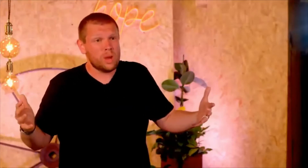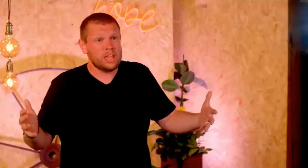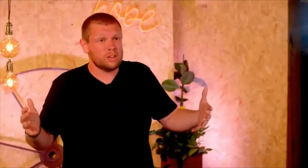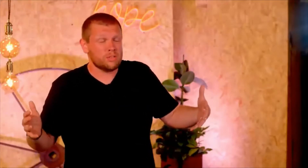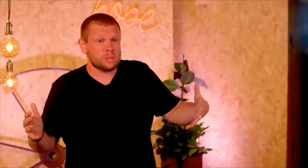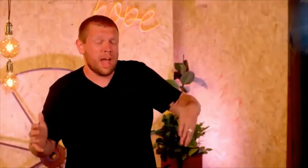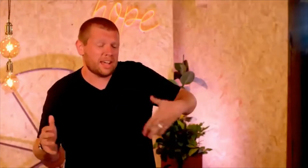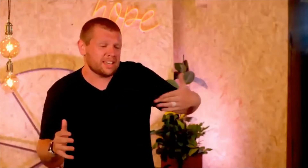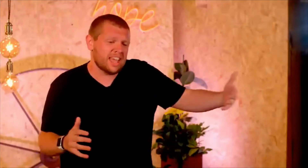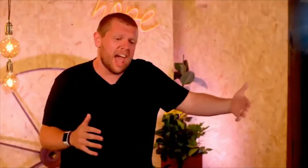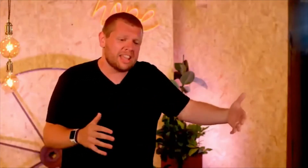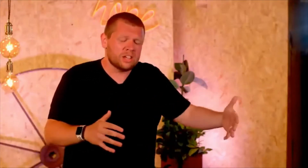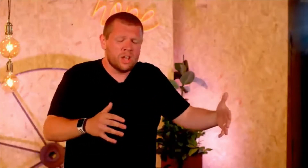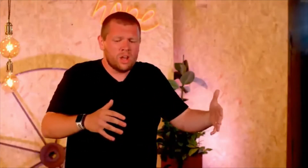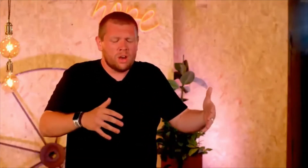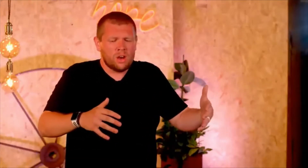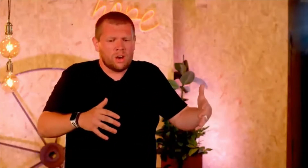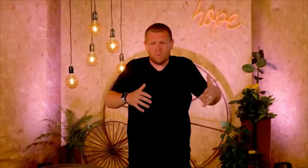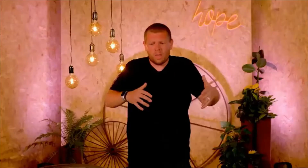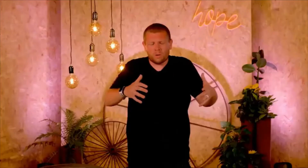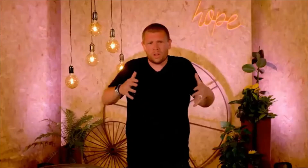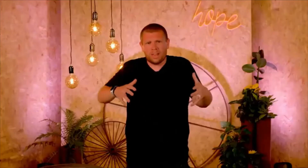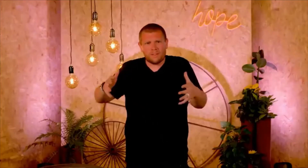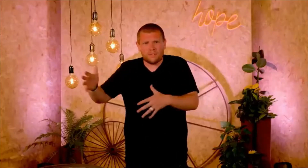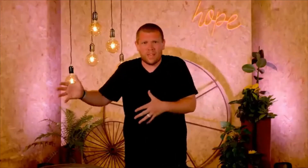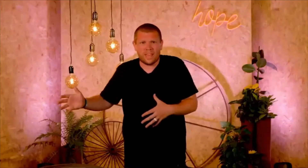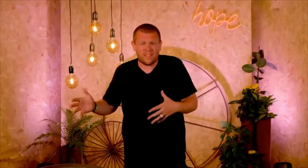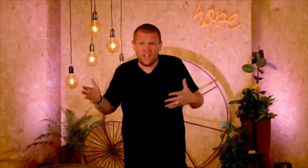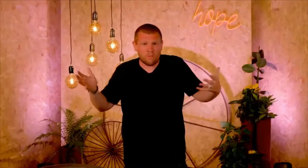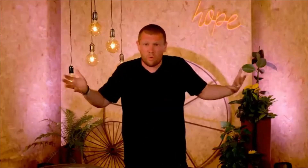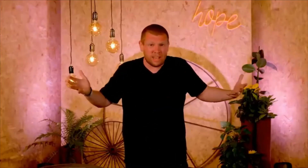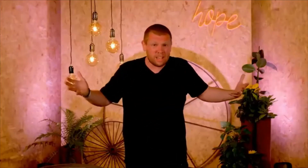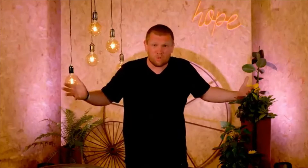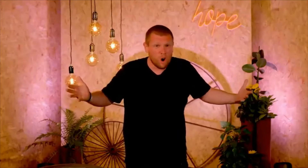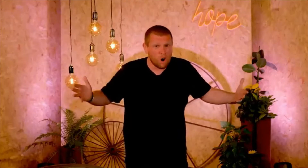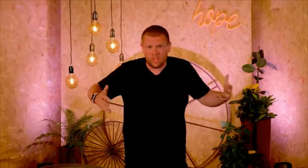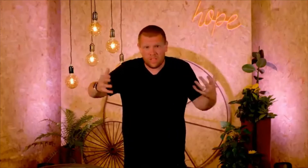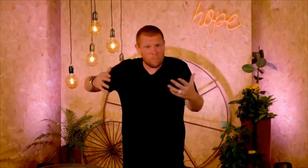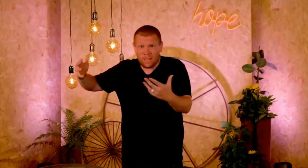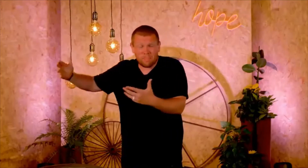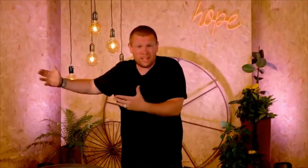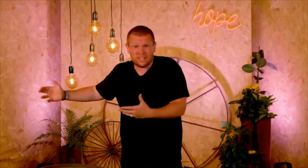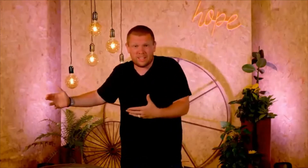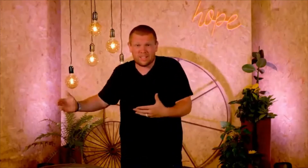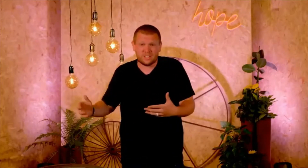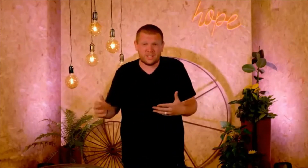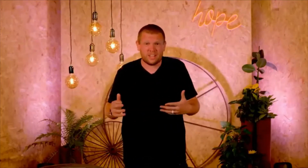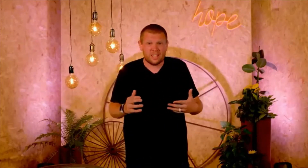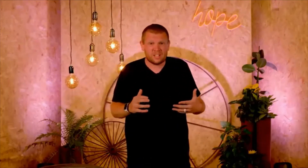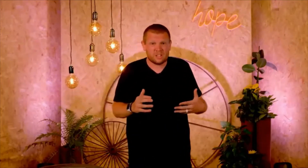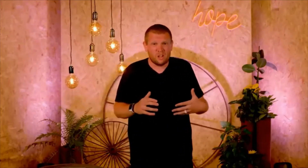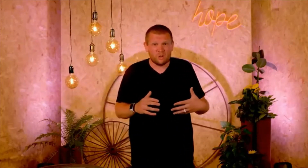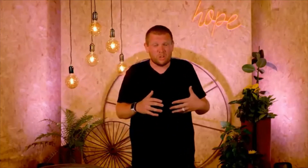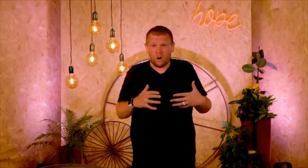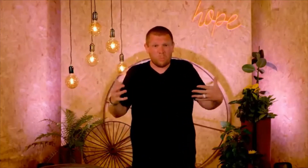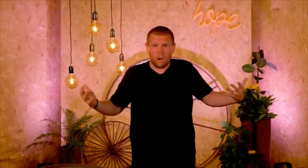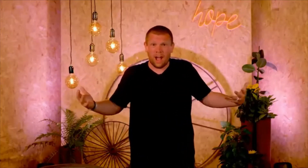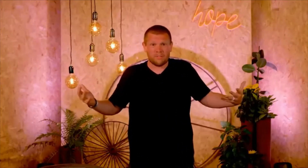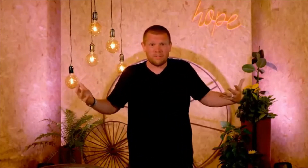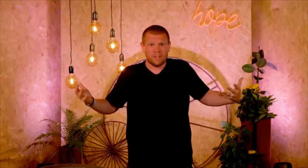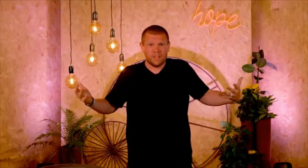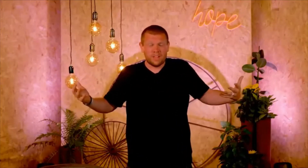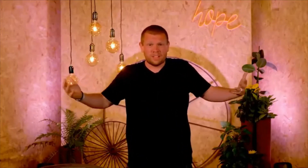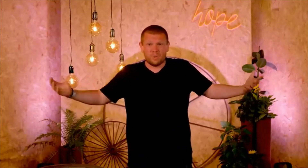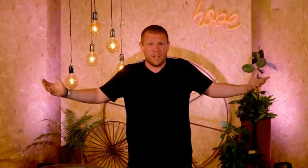that we can respect and yet we also live in fear that their ruling is wrong, that they'll make bad decisions and lead us along the wrong